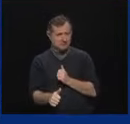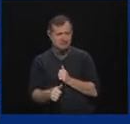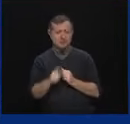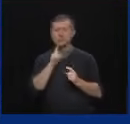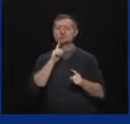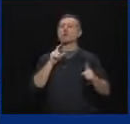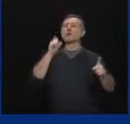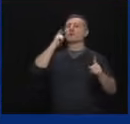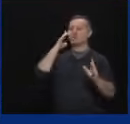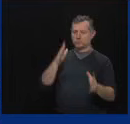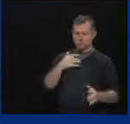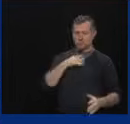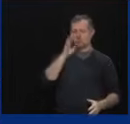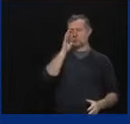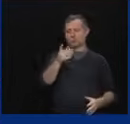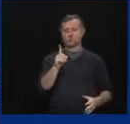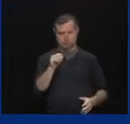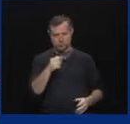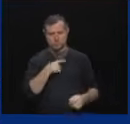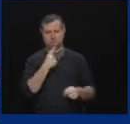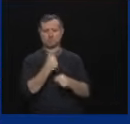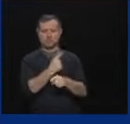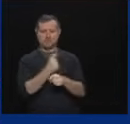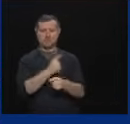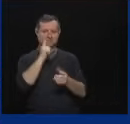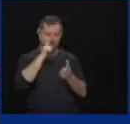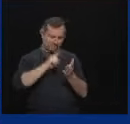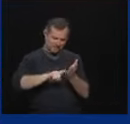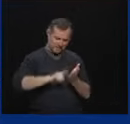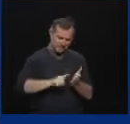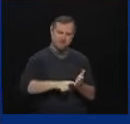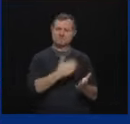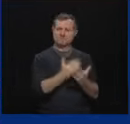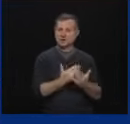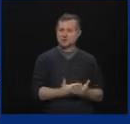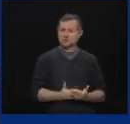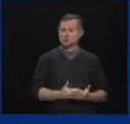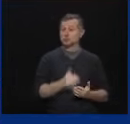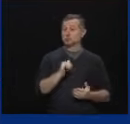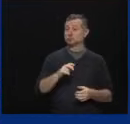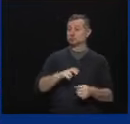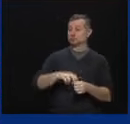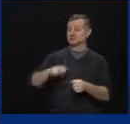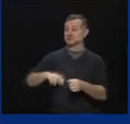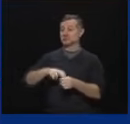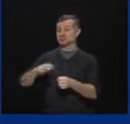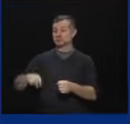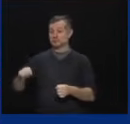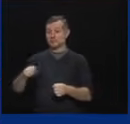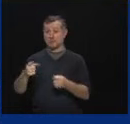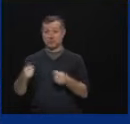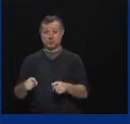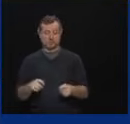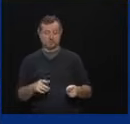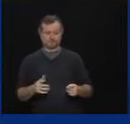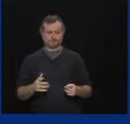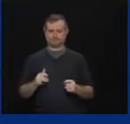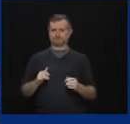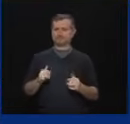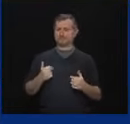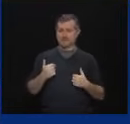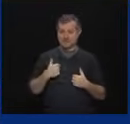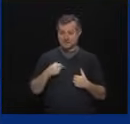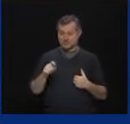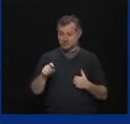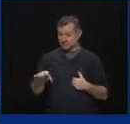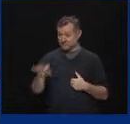vetting to find individuals. These resignations occurred. I had to take some time to find individuals who would agree to do this,